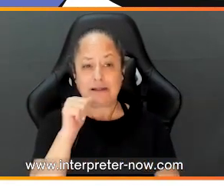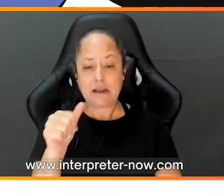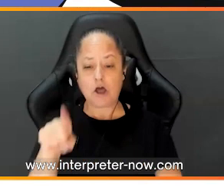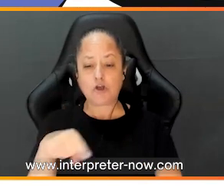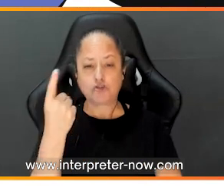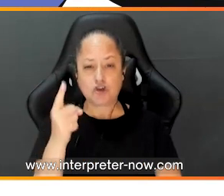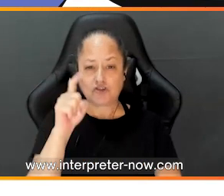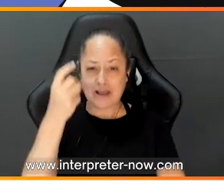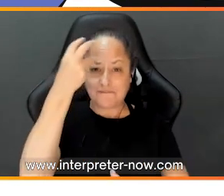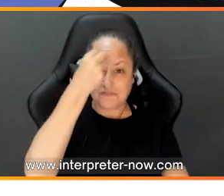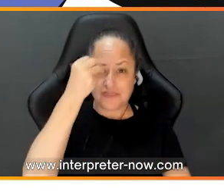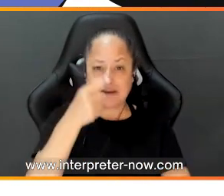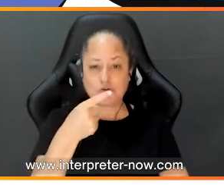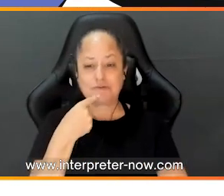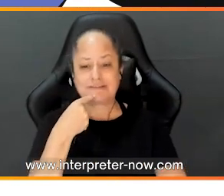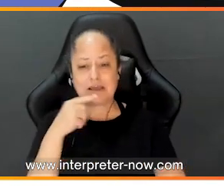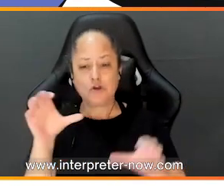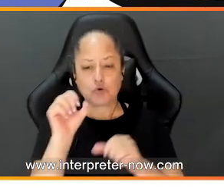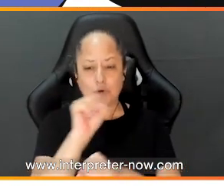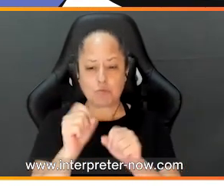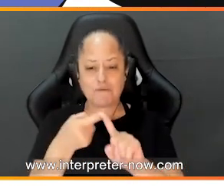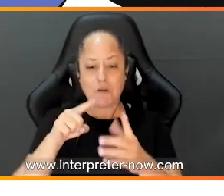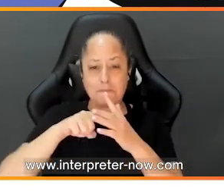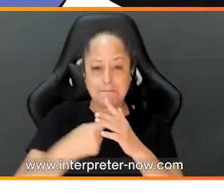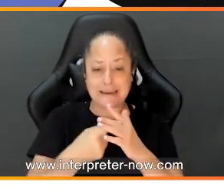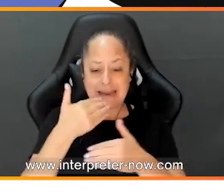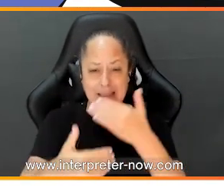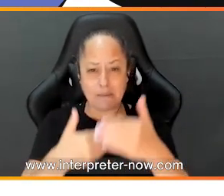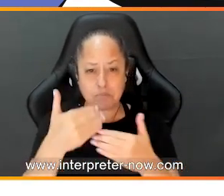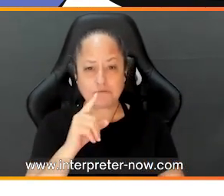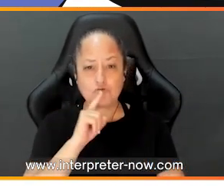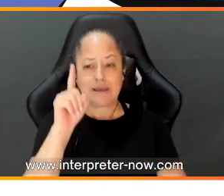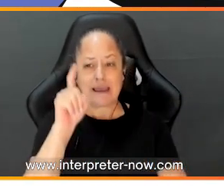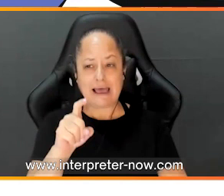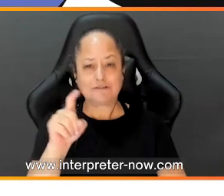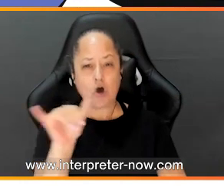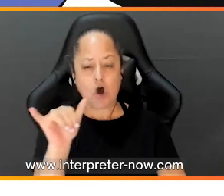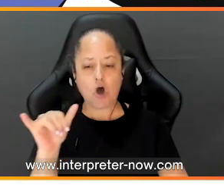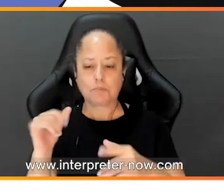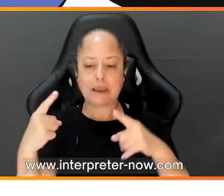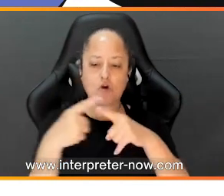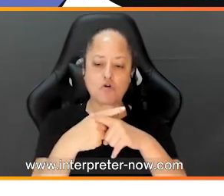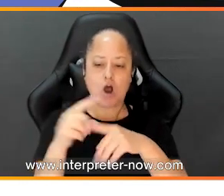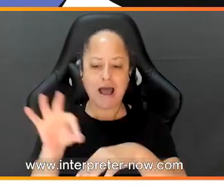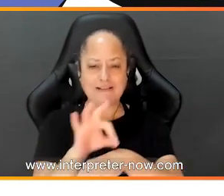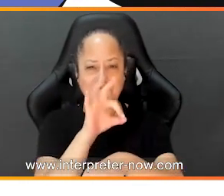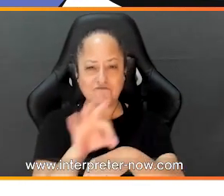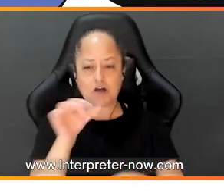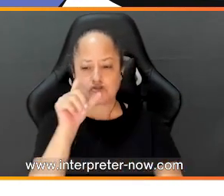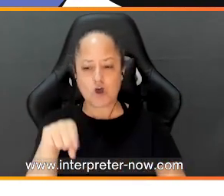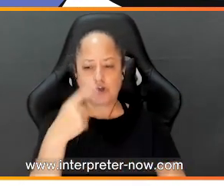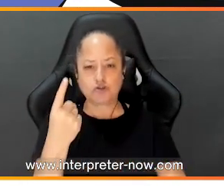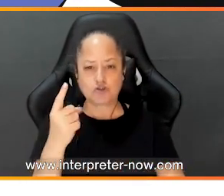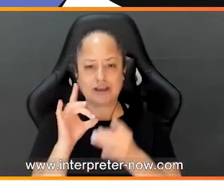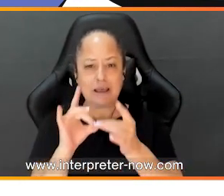not just about the product design team building a product that ergonomically and in terms of materials or in terms